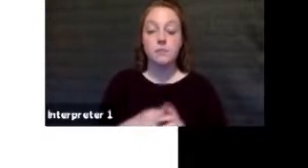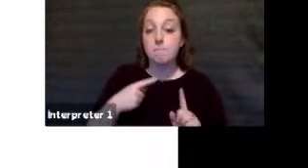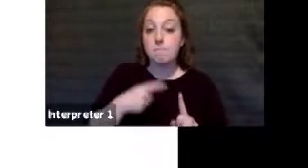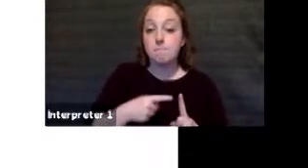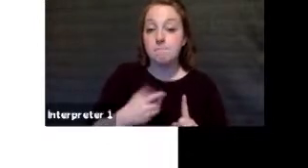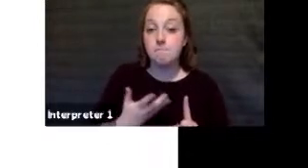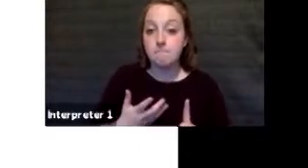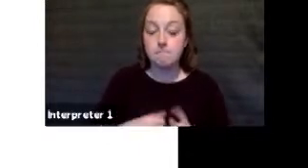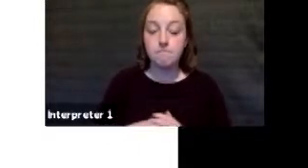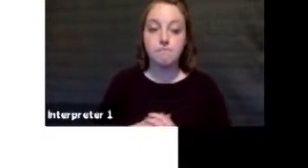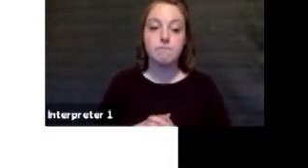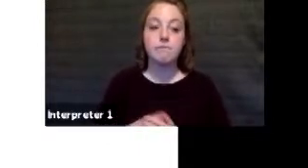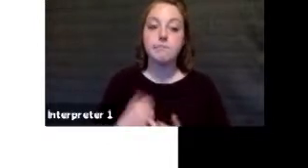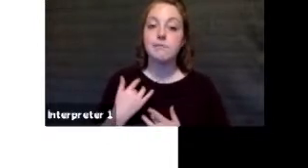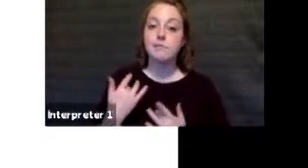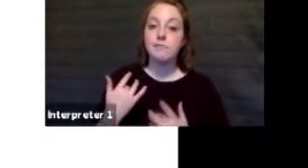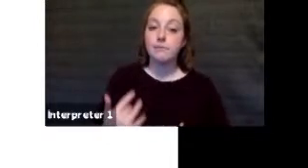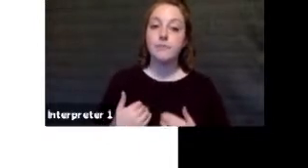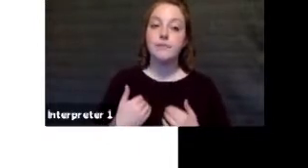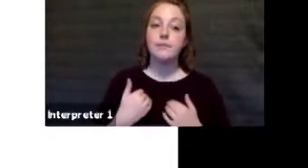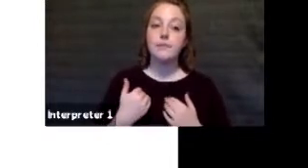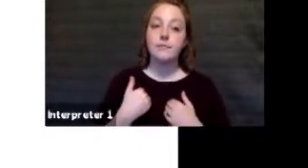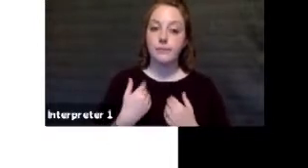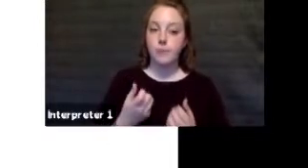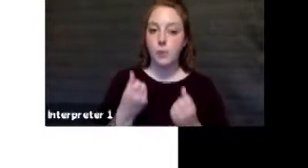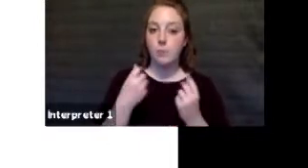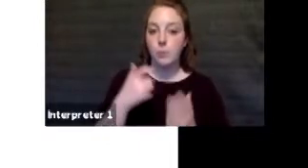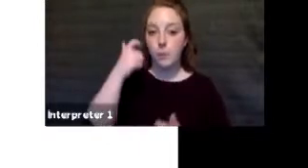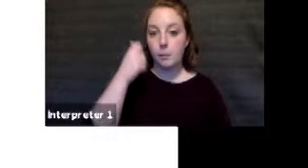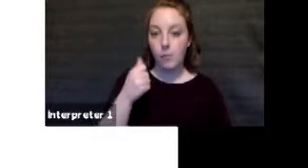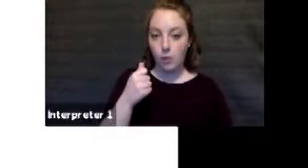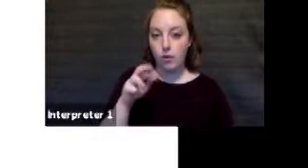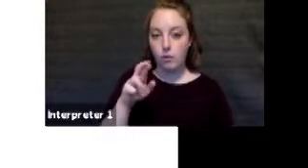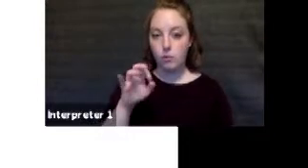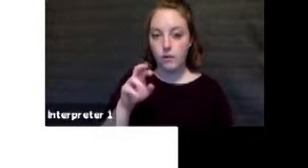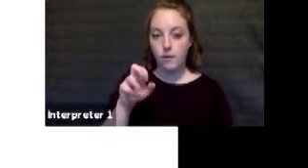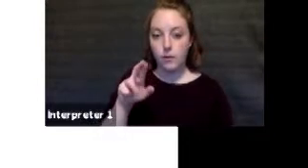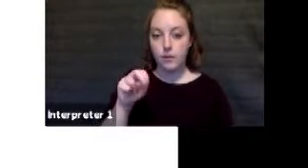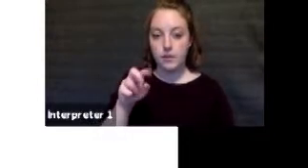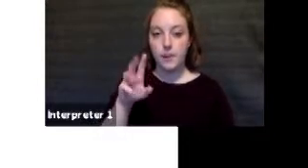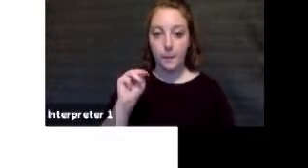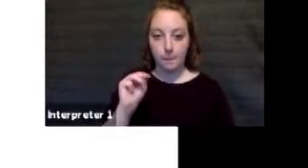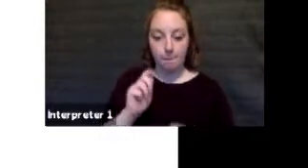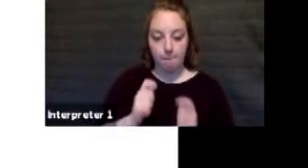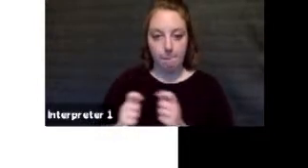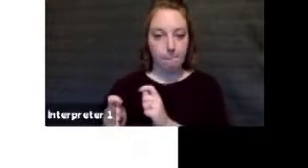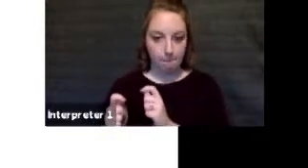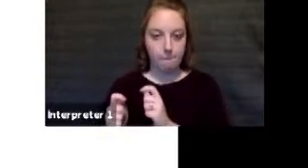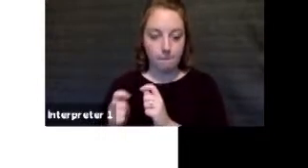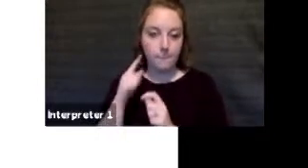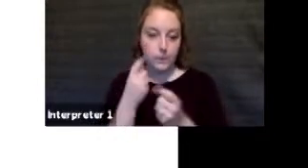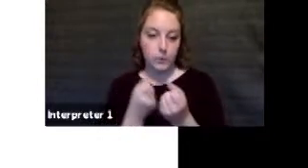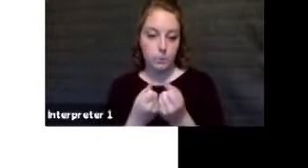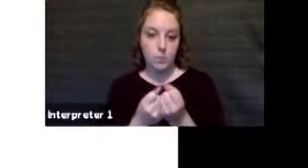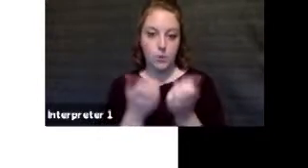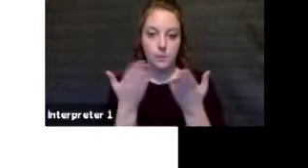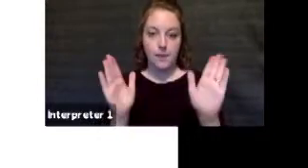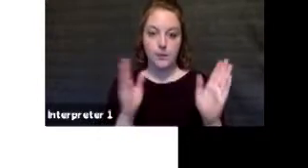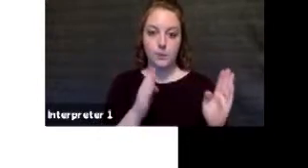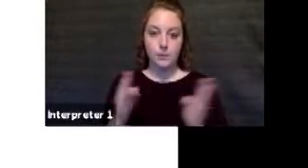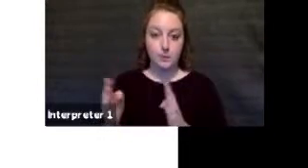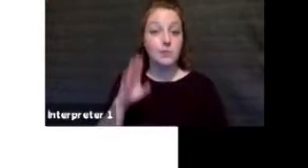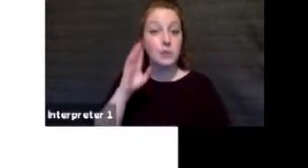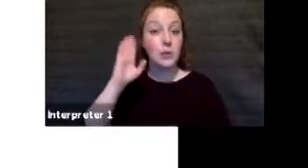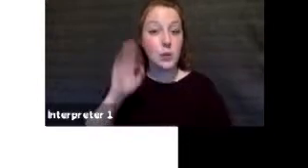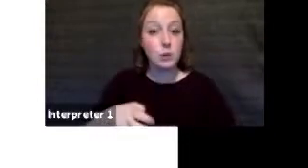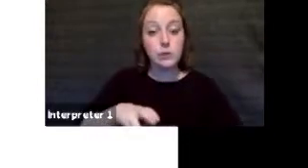are usually multiple bond referendums to be able to support a facility master plan, knowing that when you sit down to Thanksgiving dinner,